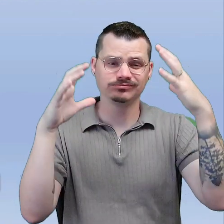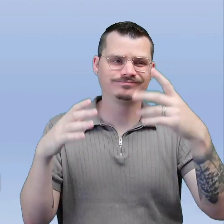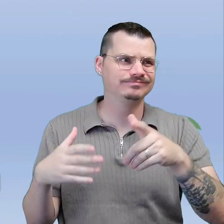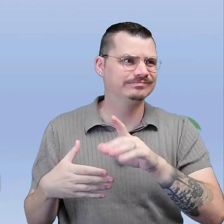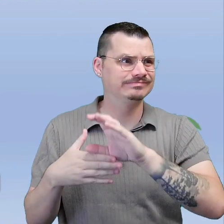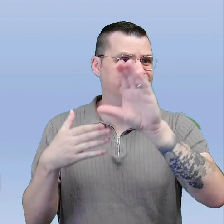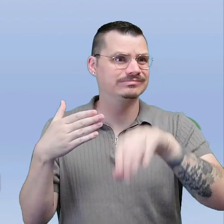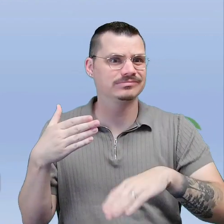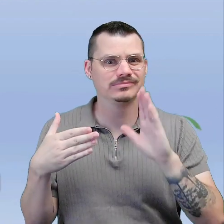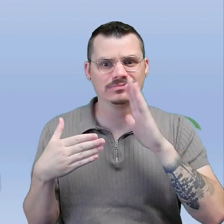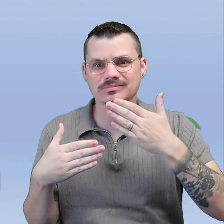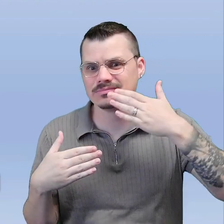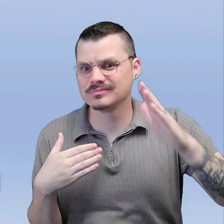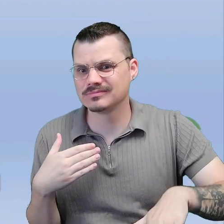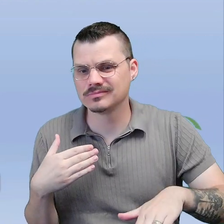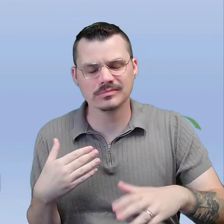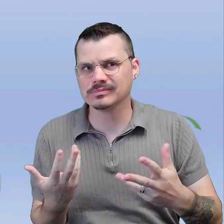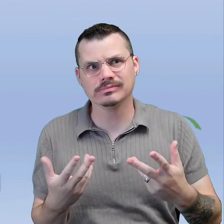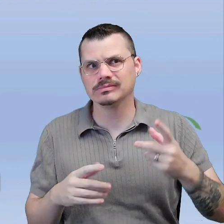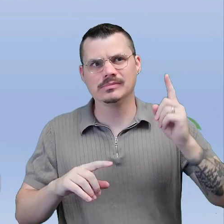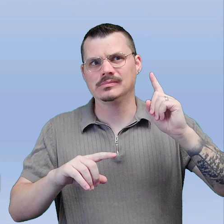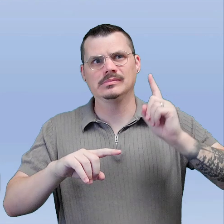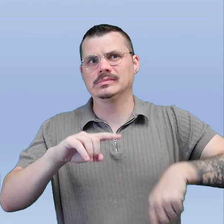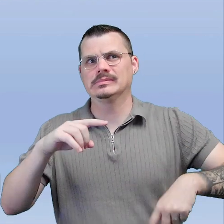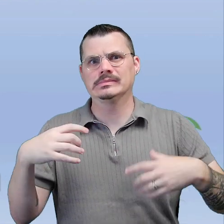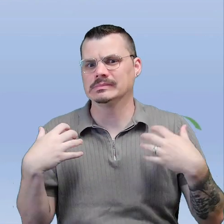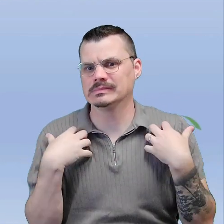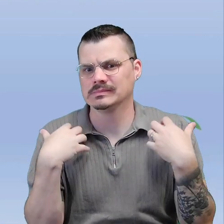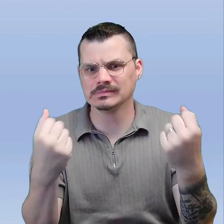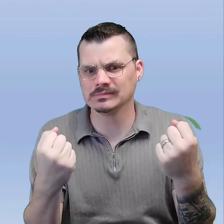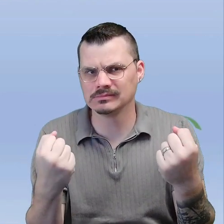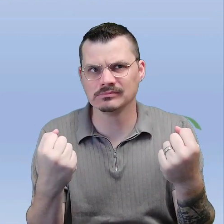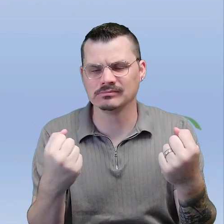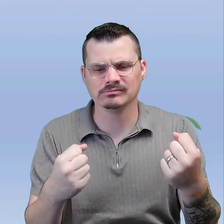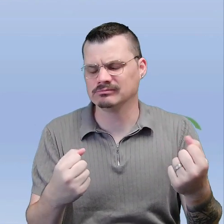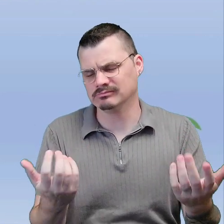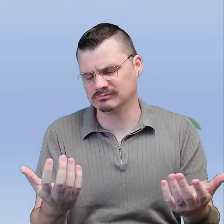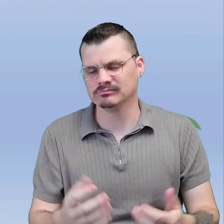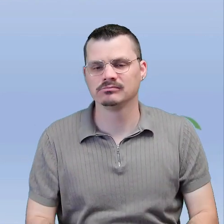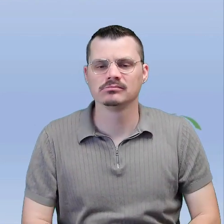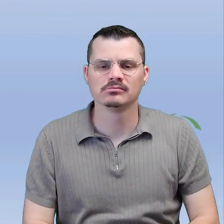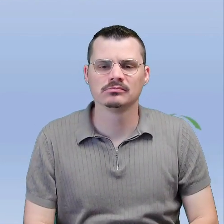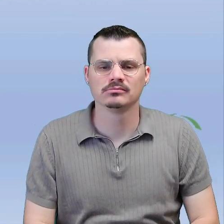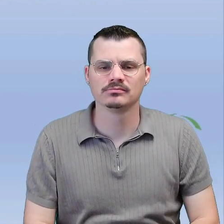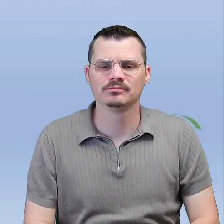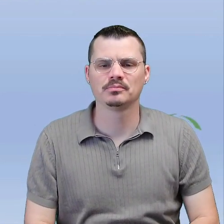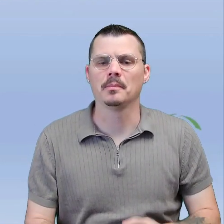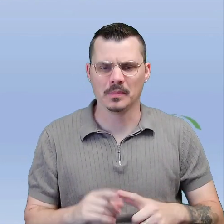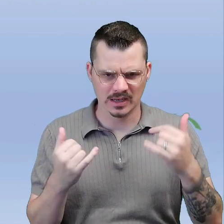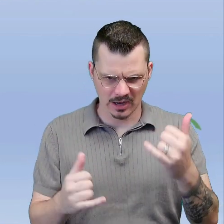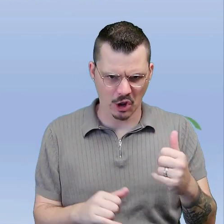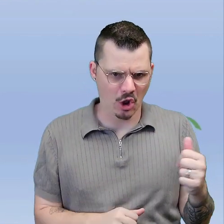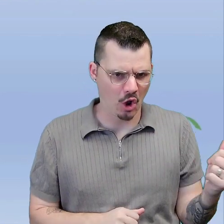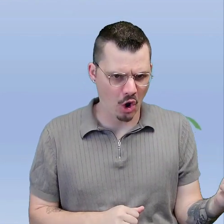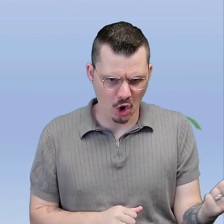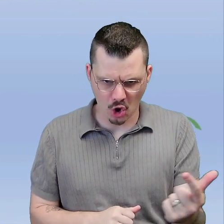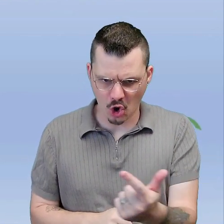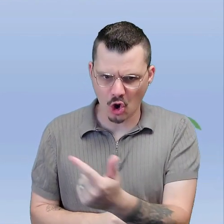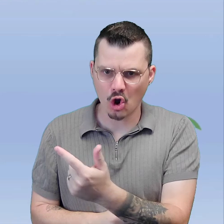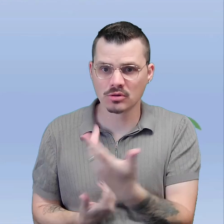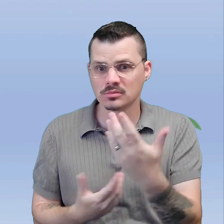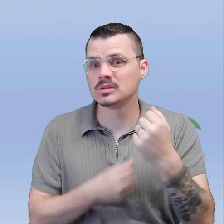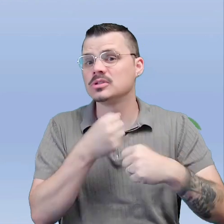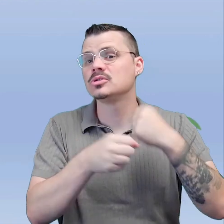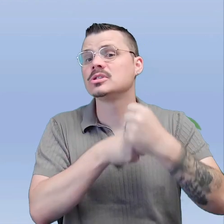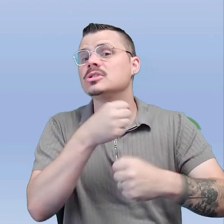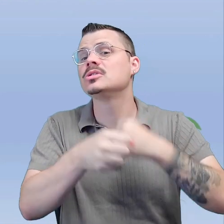terrible prognosis, very, very unlikely to get well and recover. And they've all now,